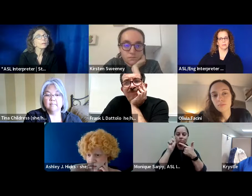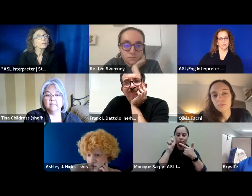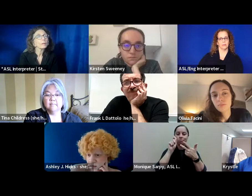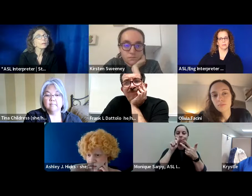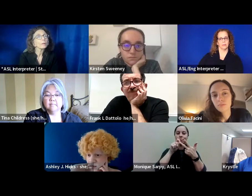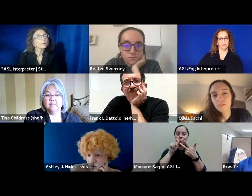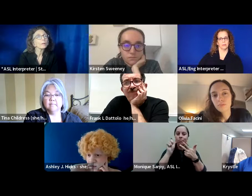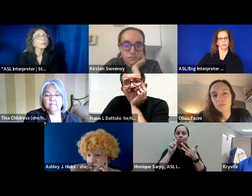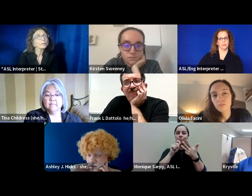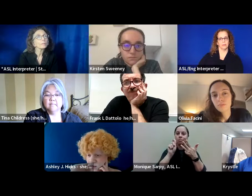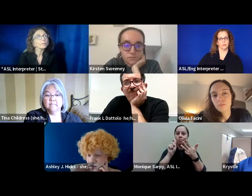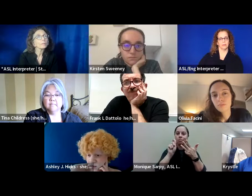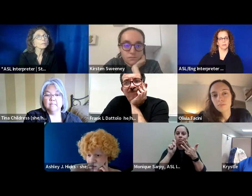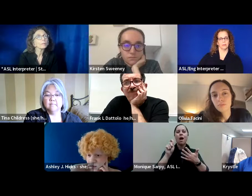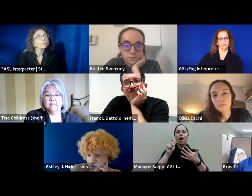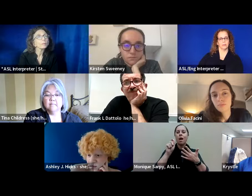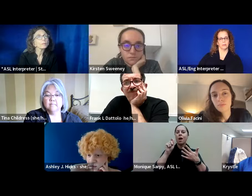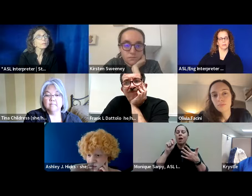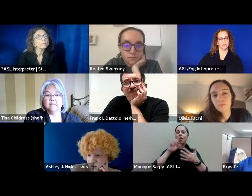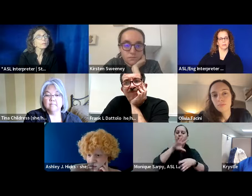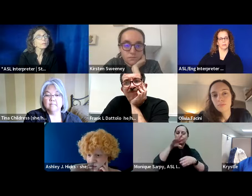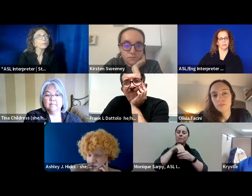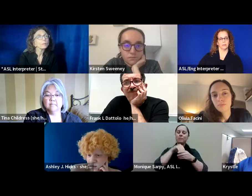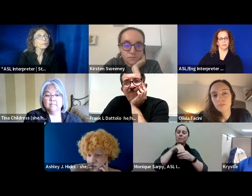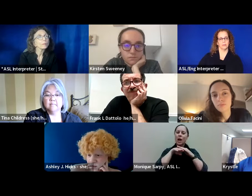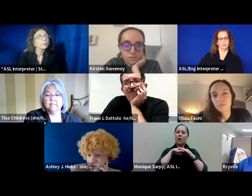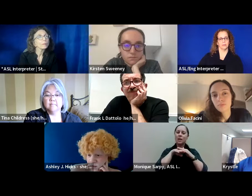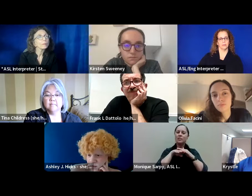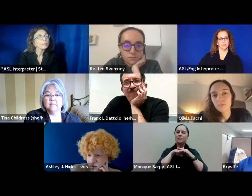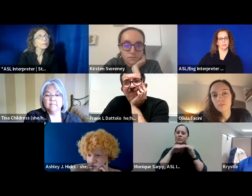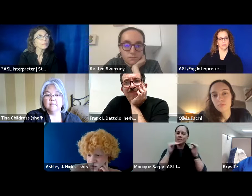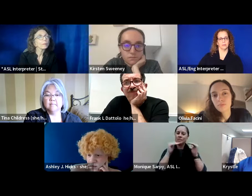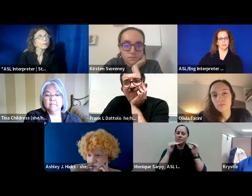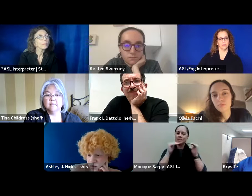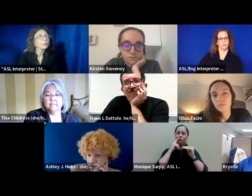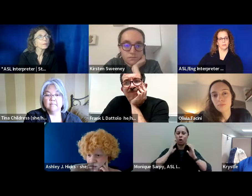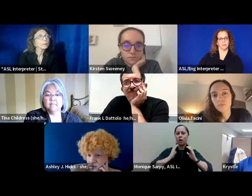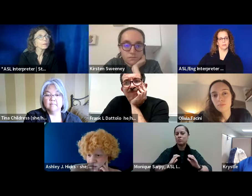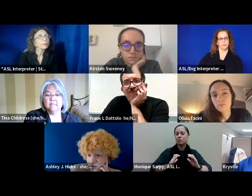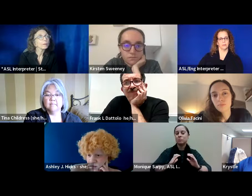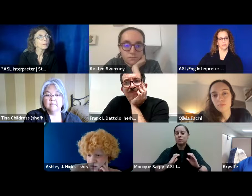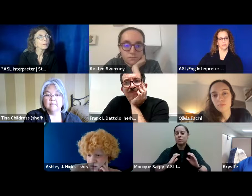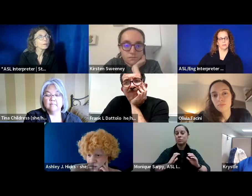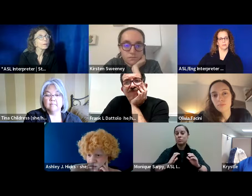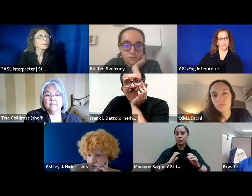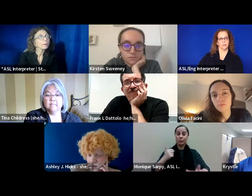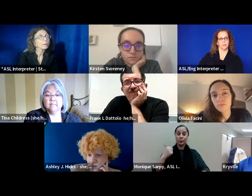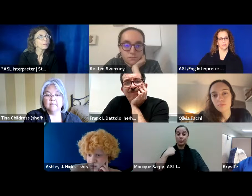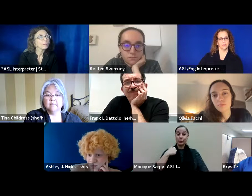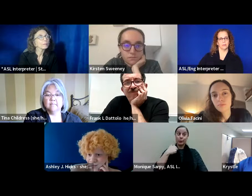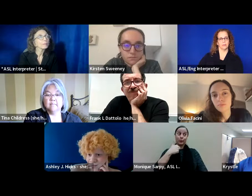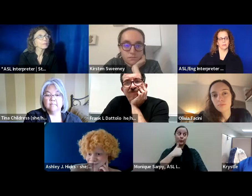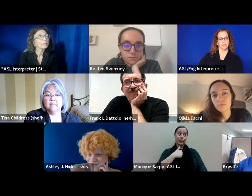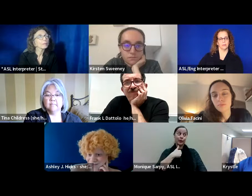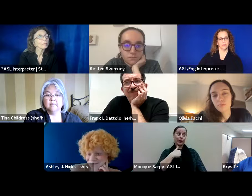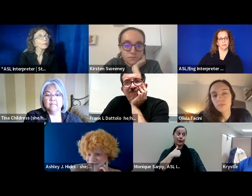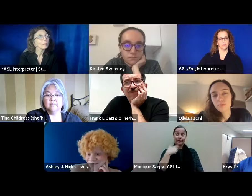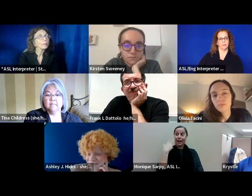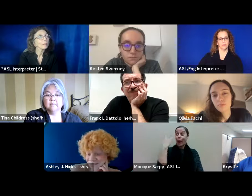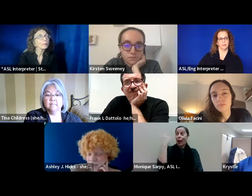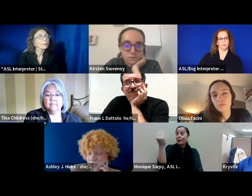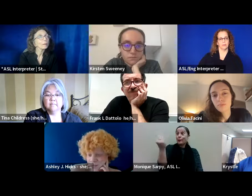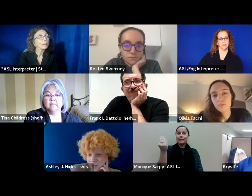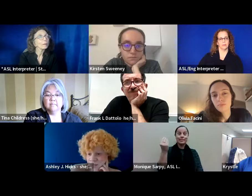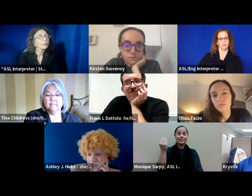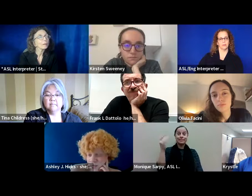an equal access experience for their customers. Because, you know, we're out, we're doing things, we're